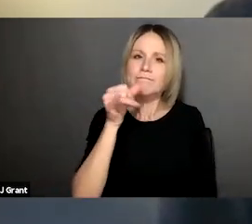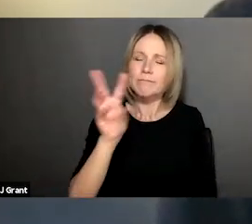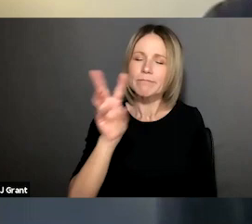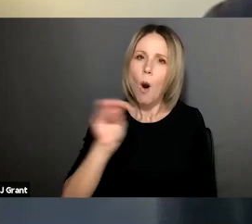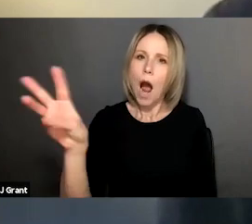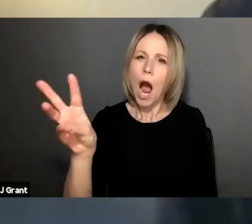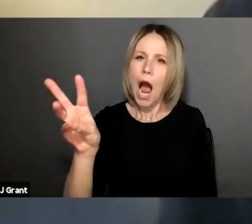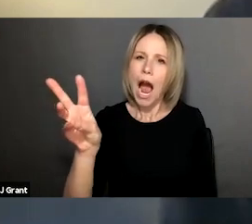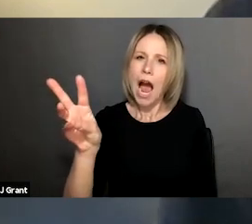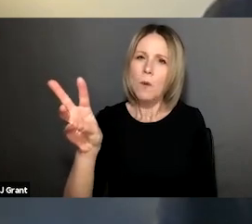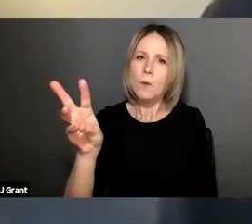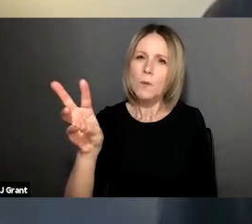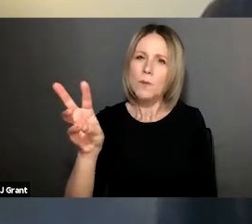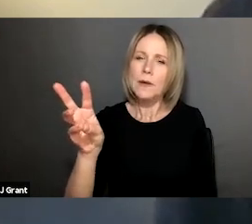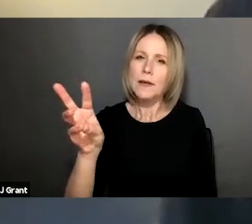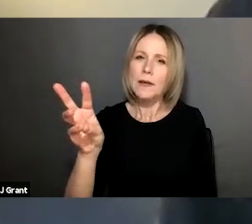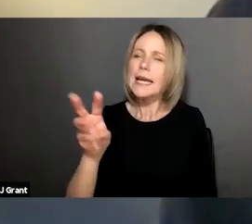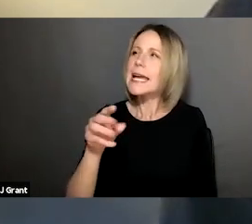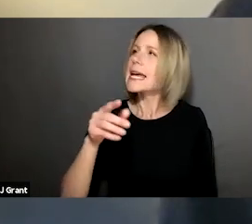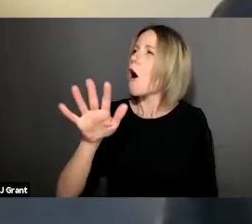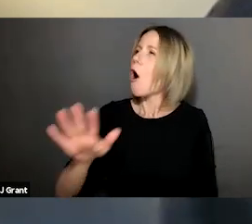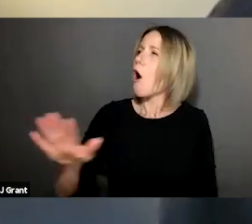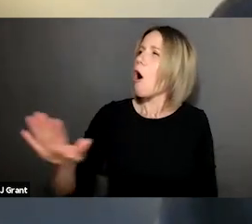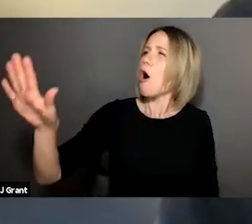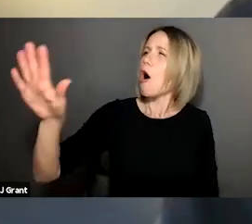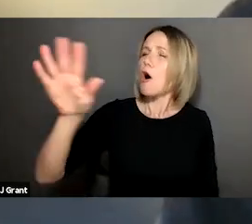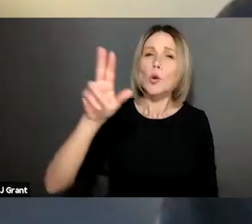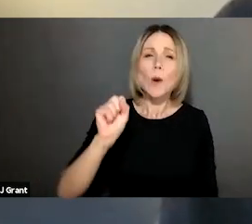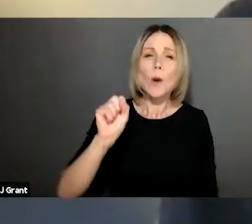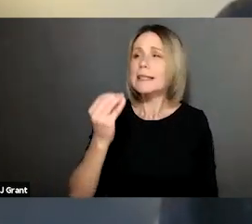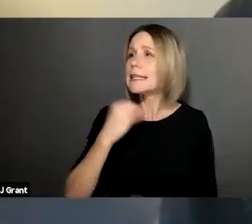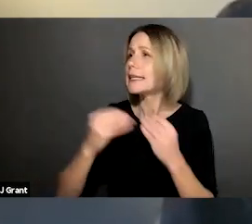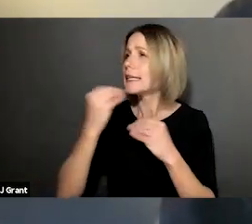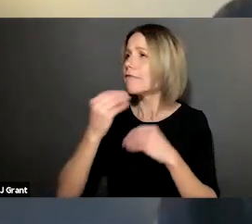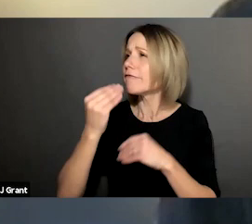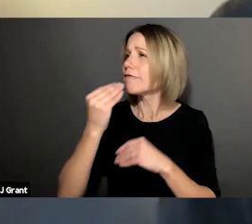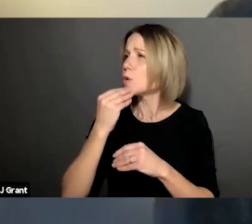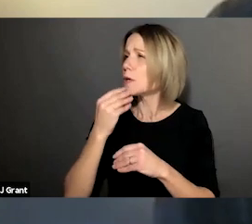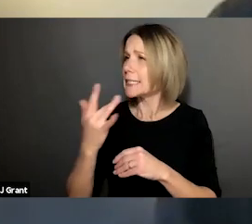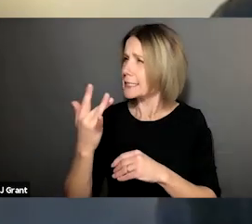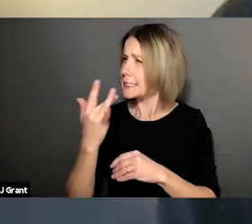States that tastes exactly like that, the tastes of Maine. And I think that's